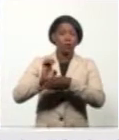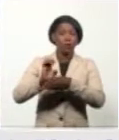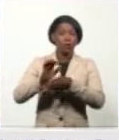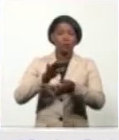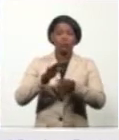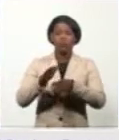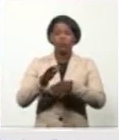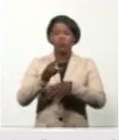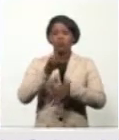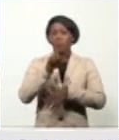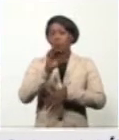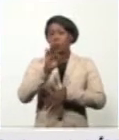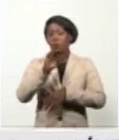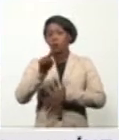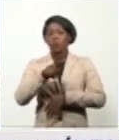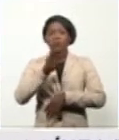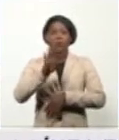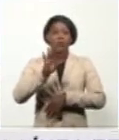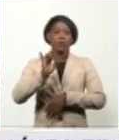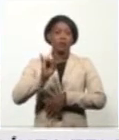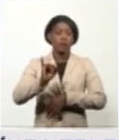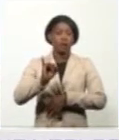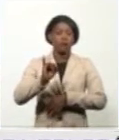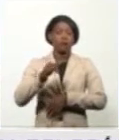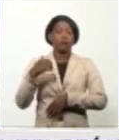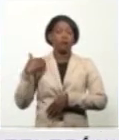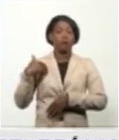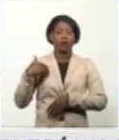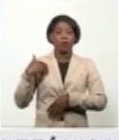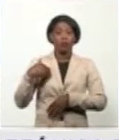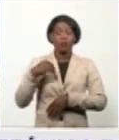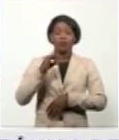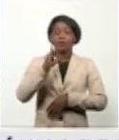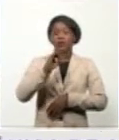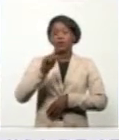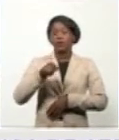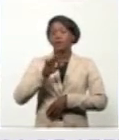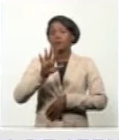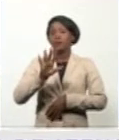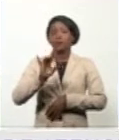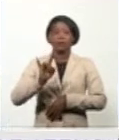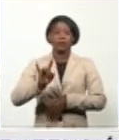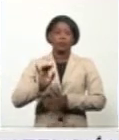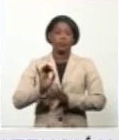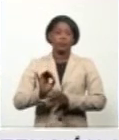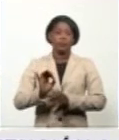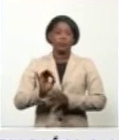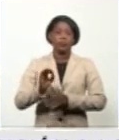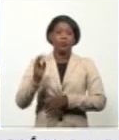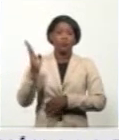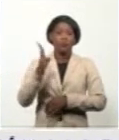Ecuador has a rate of 8.46, Canada 7.59,